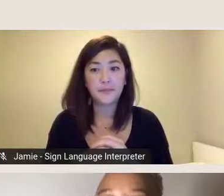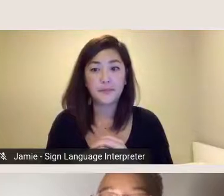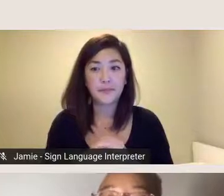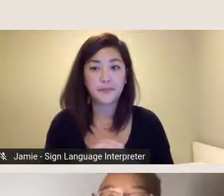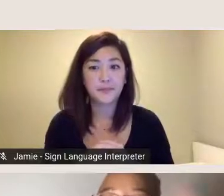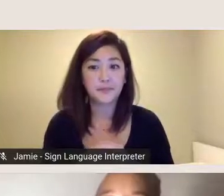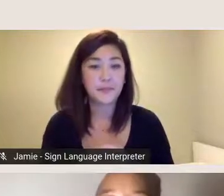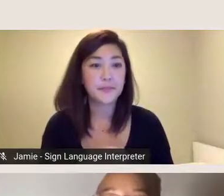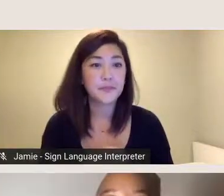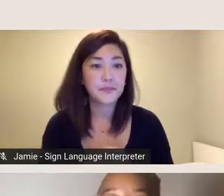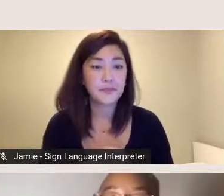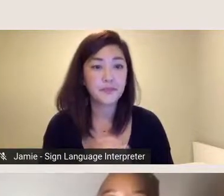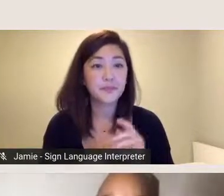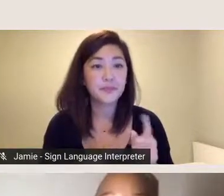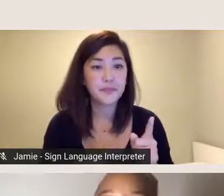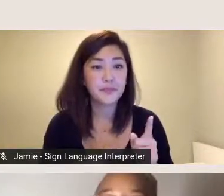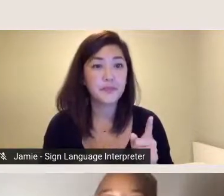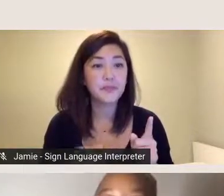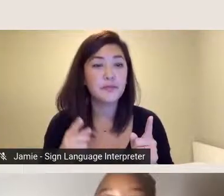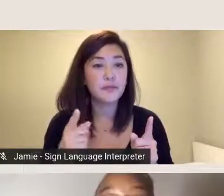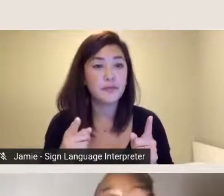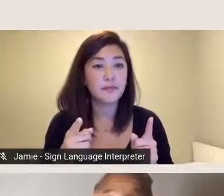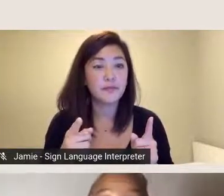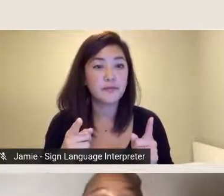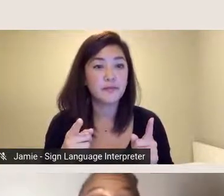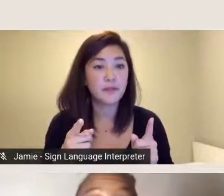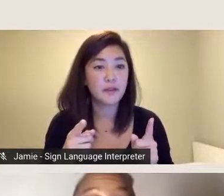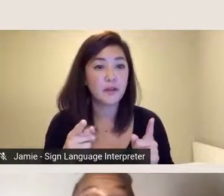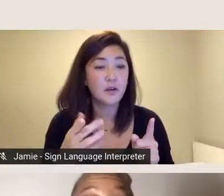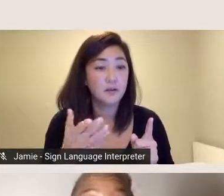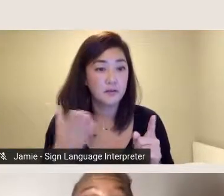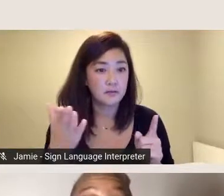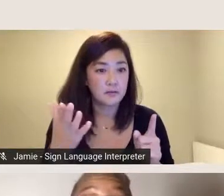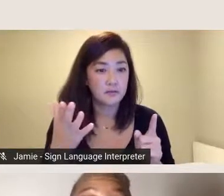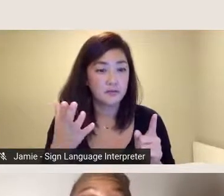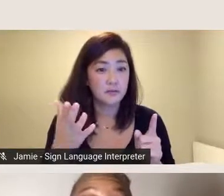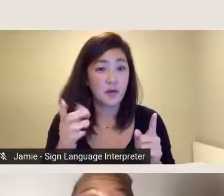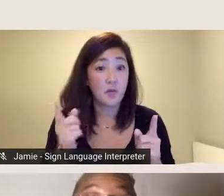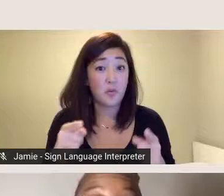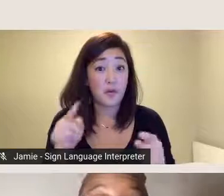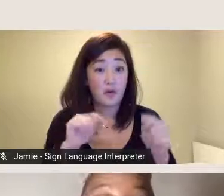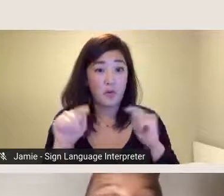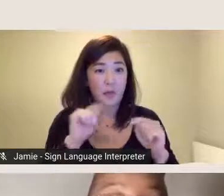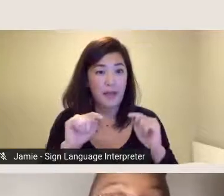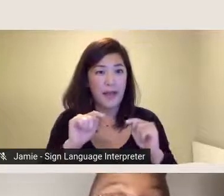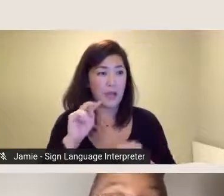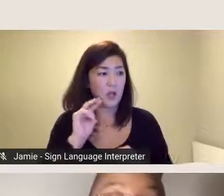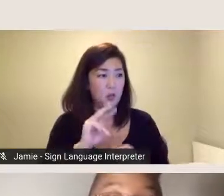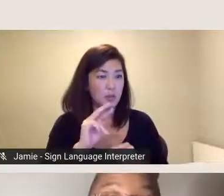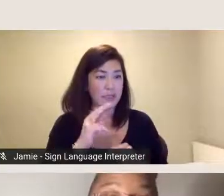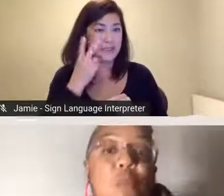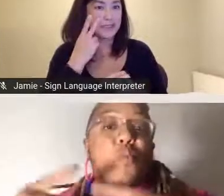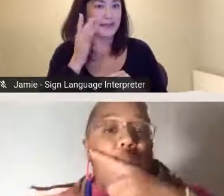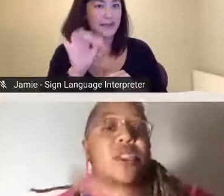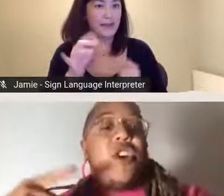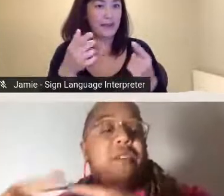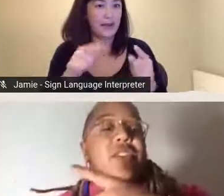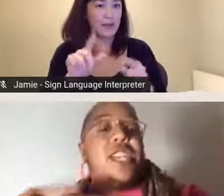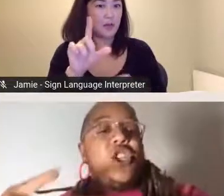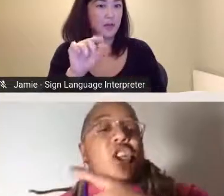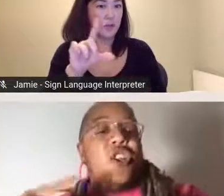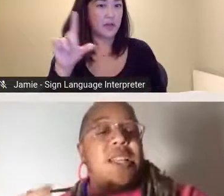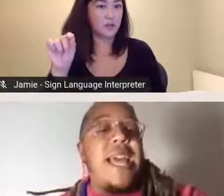think about what it was looking like in that moment, especially looking back at that in 2020. Right? And what